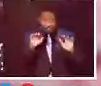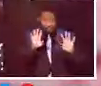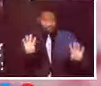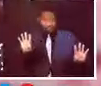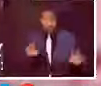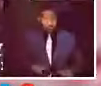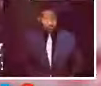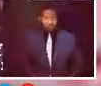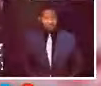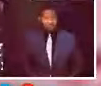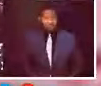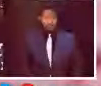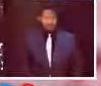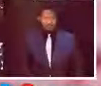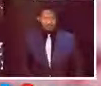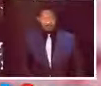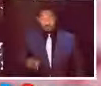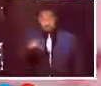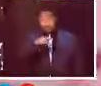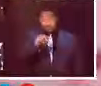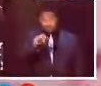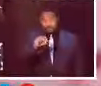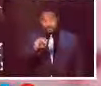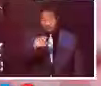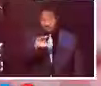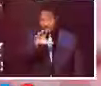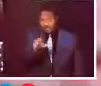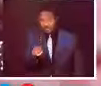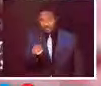Mr. Speaker, let's deal with Pan-Africa.